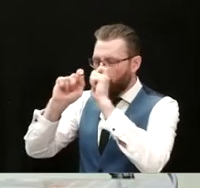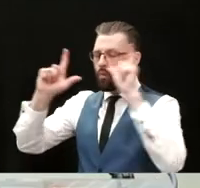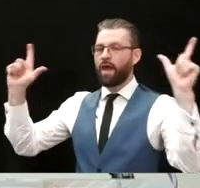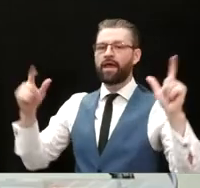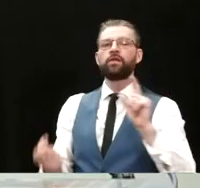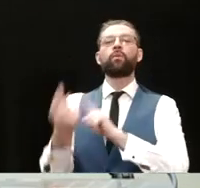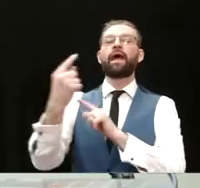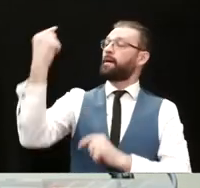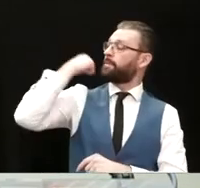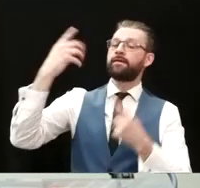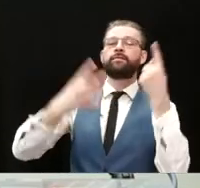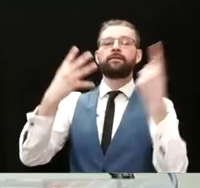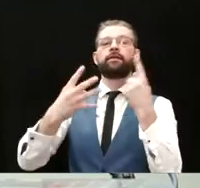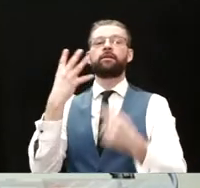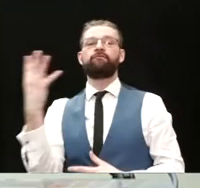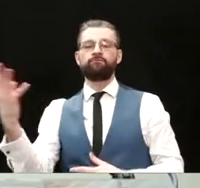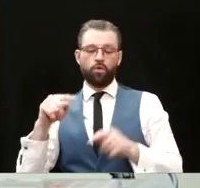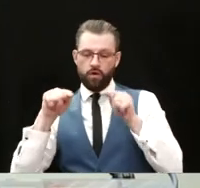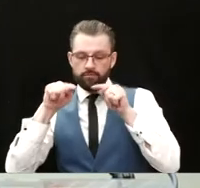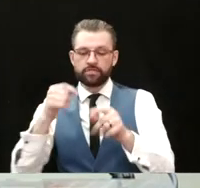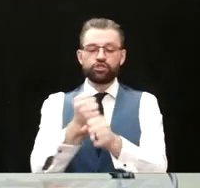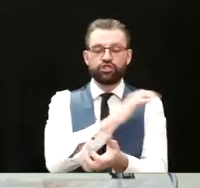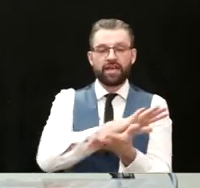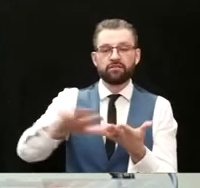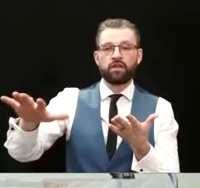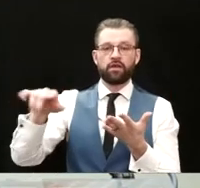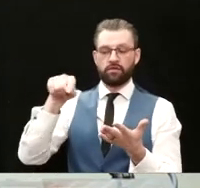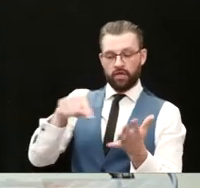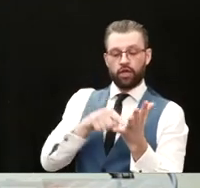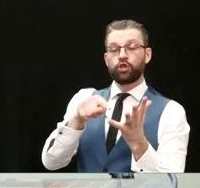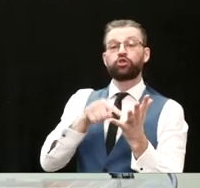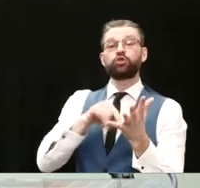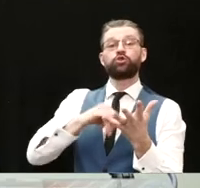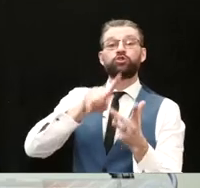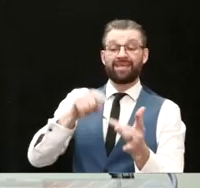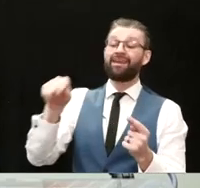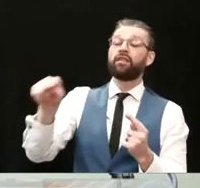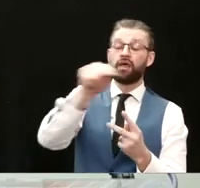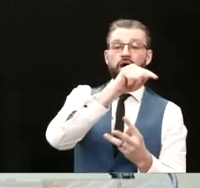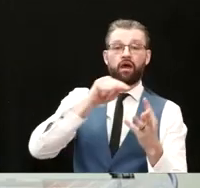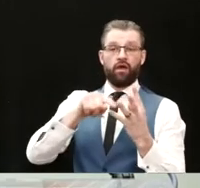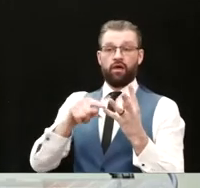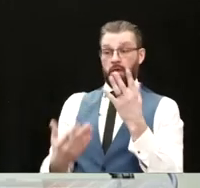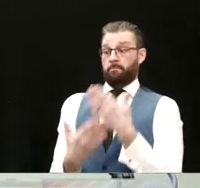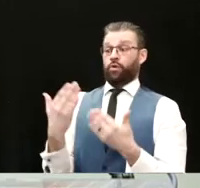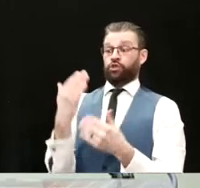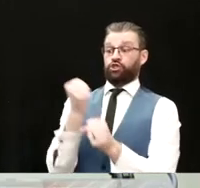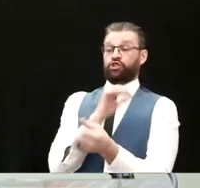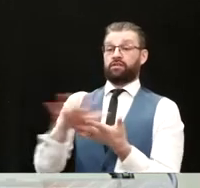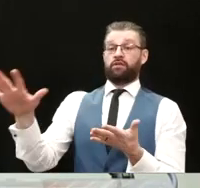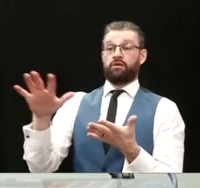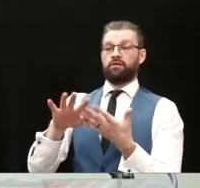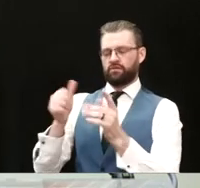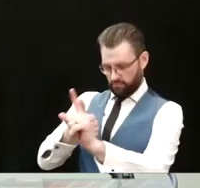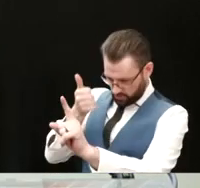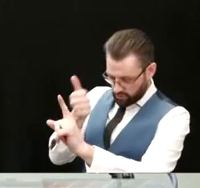of the 1994 genocide against the Tutsi in Rwanda and other modern genocides. Our sporting and